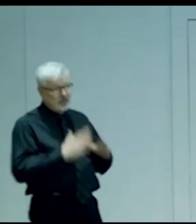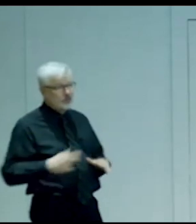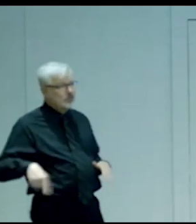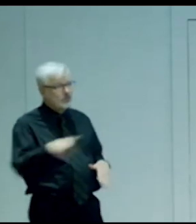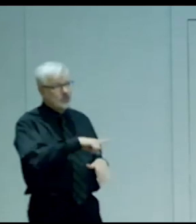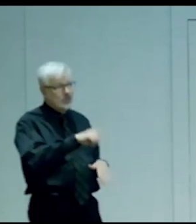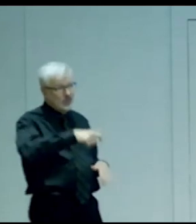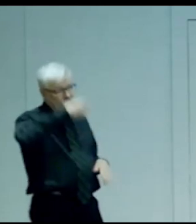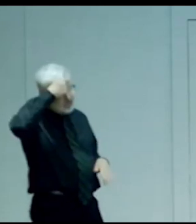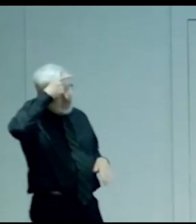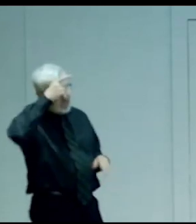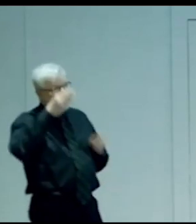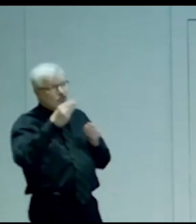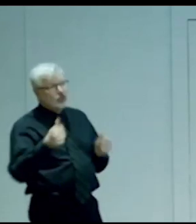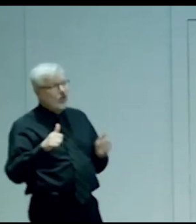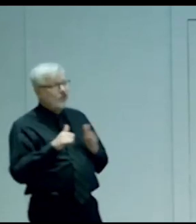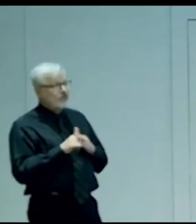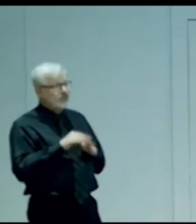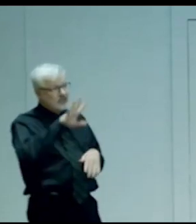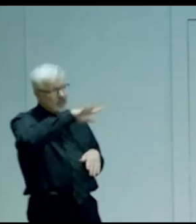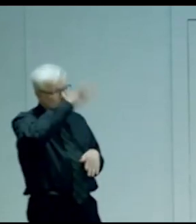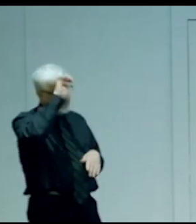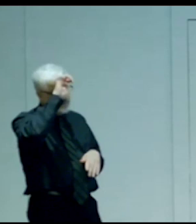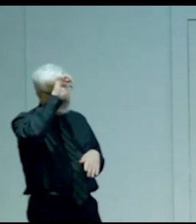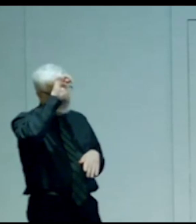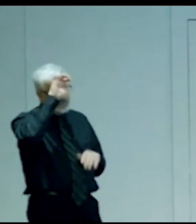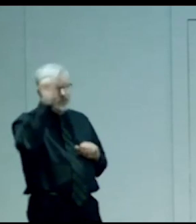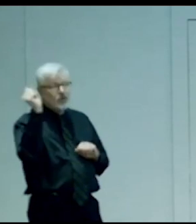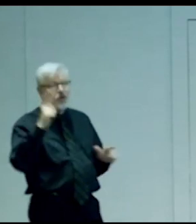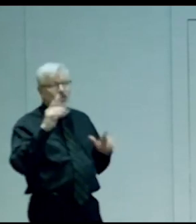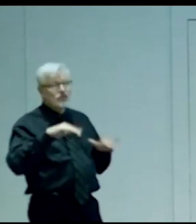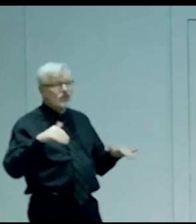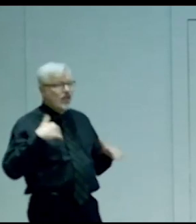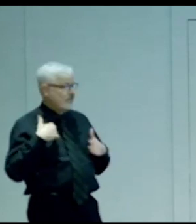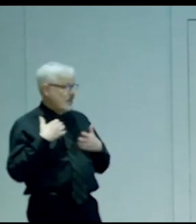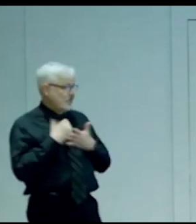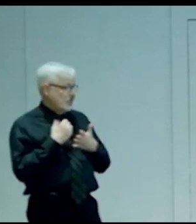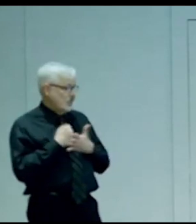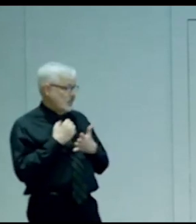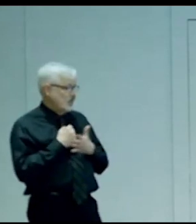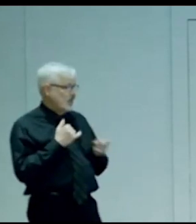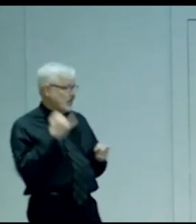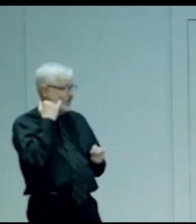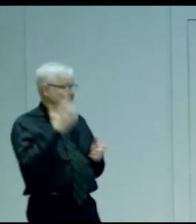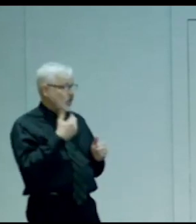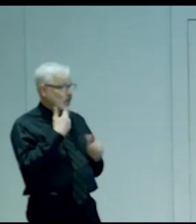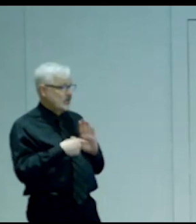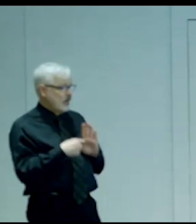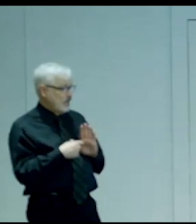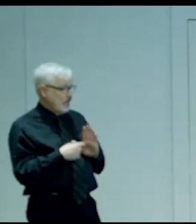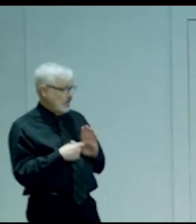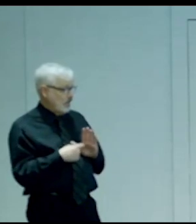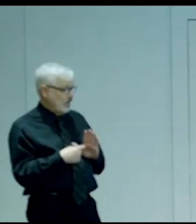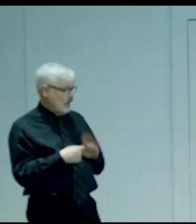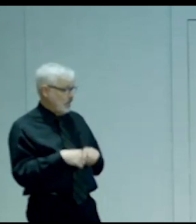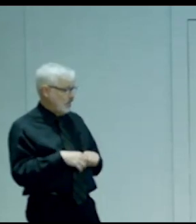and solve this dilemma so that all children are given the opportunity. And if you want a good example, and I'm done